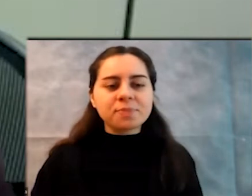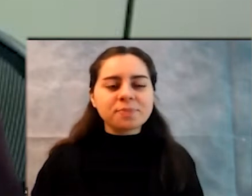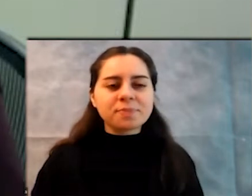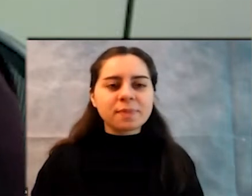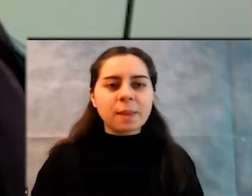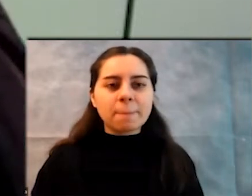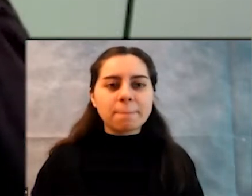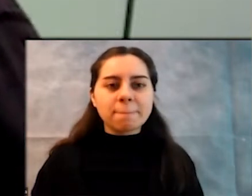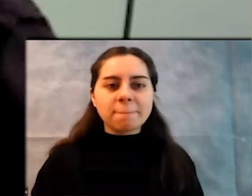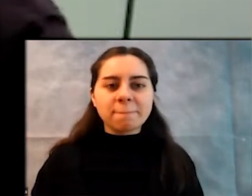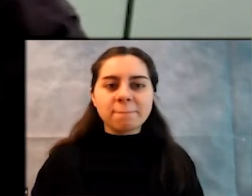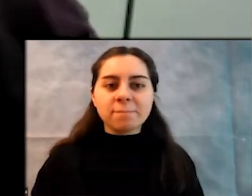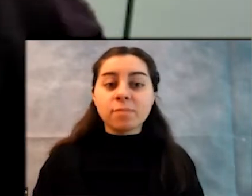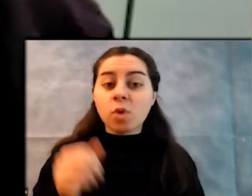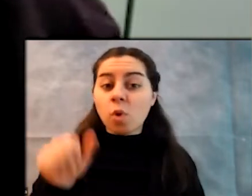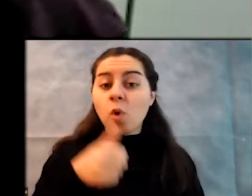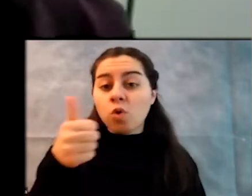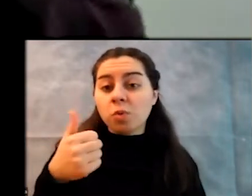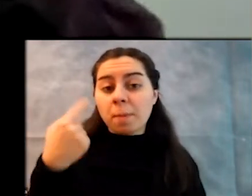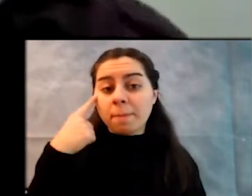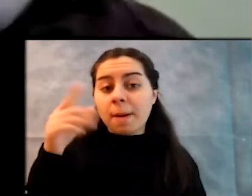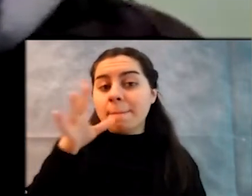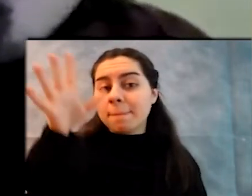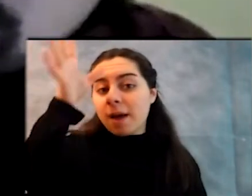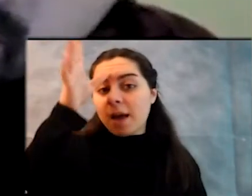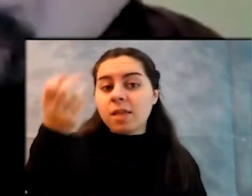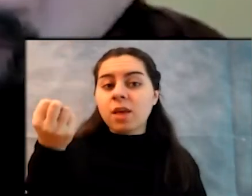And another one for any parents or younger